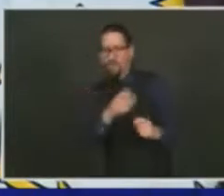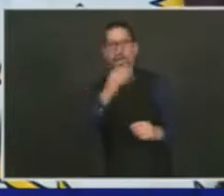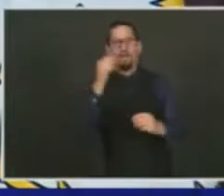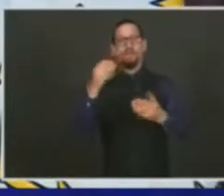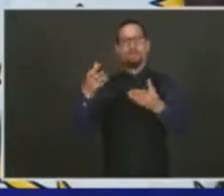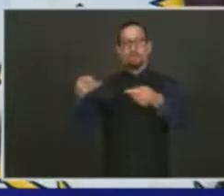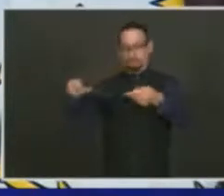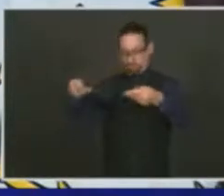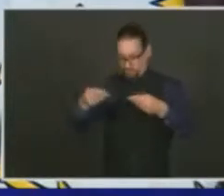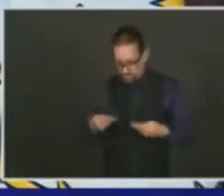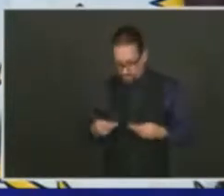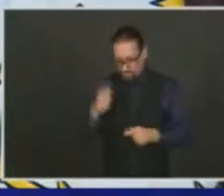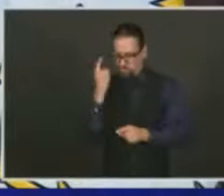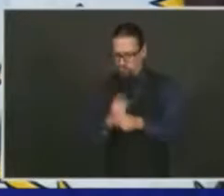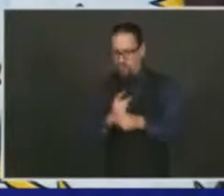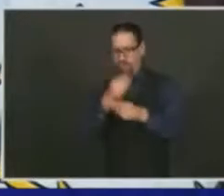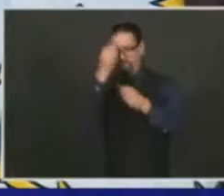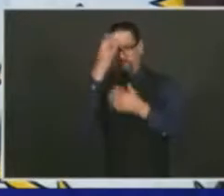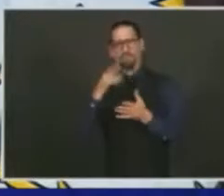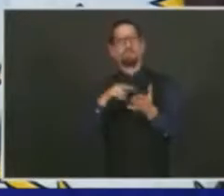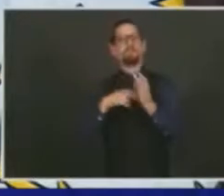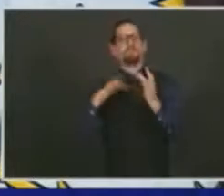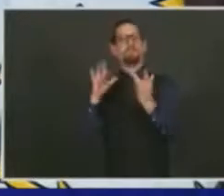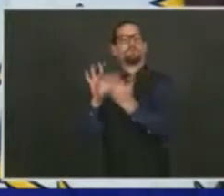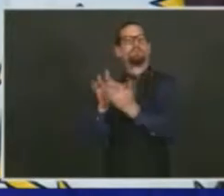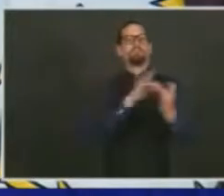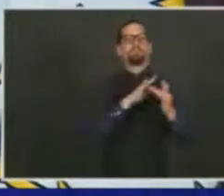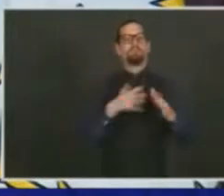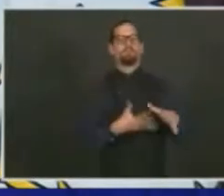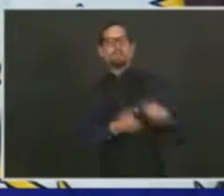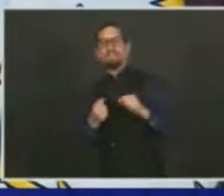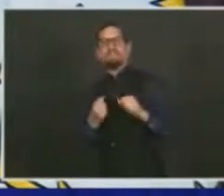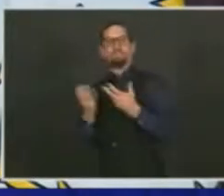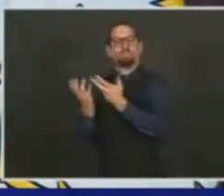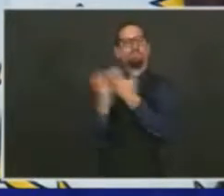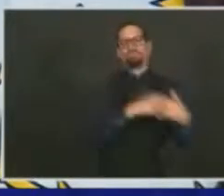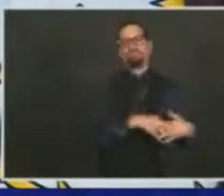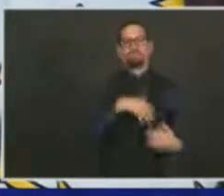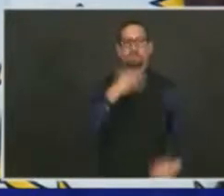a personal request, which is just please be kind.